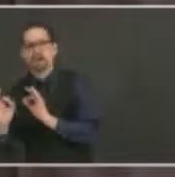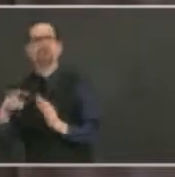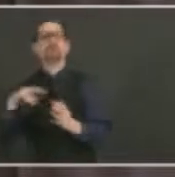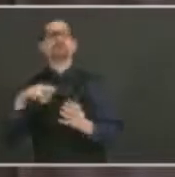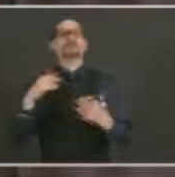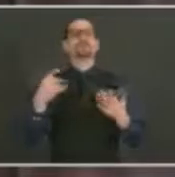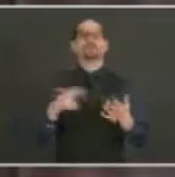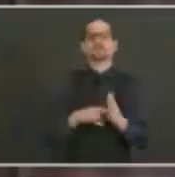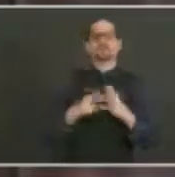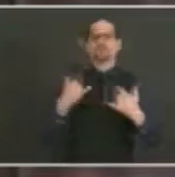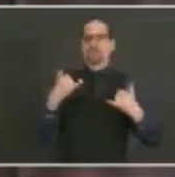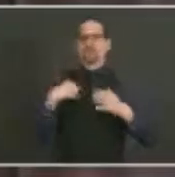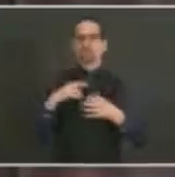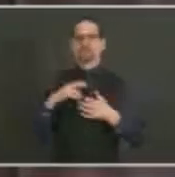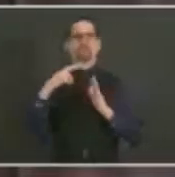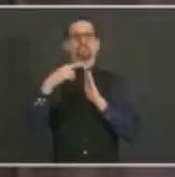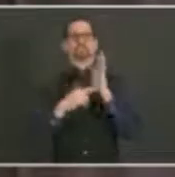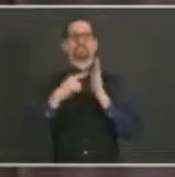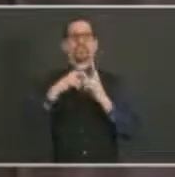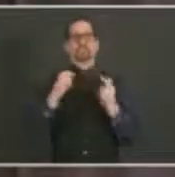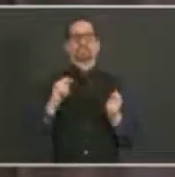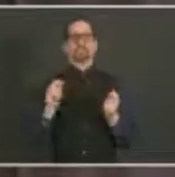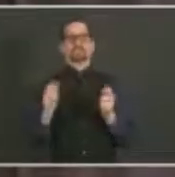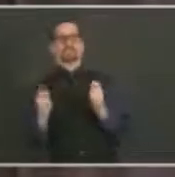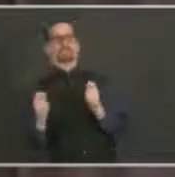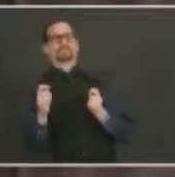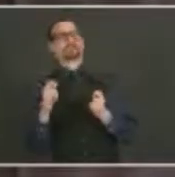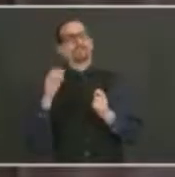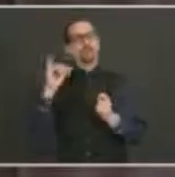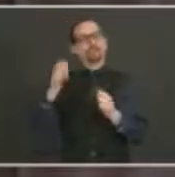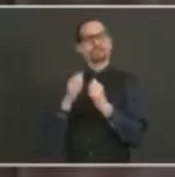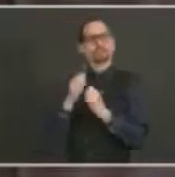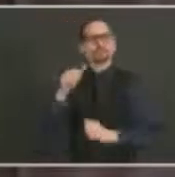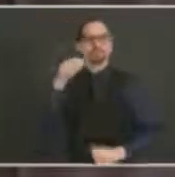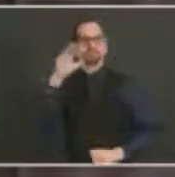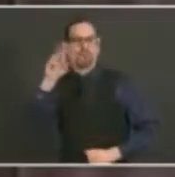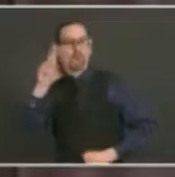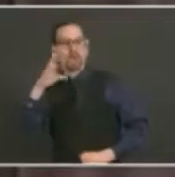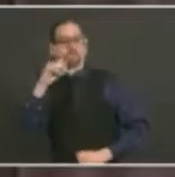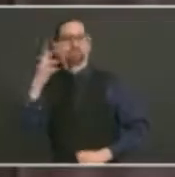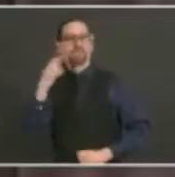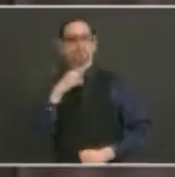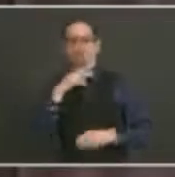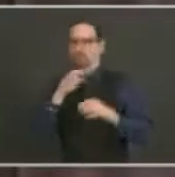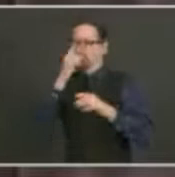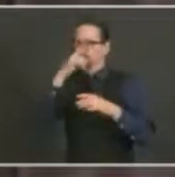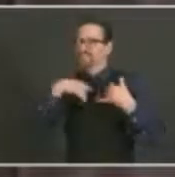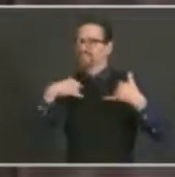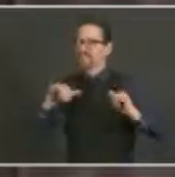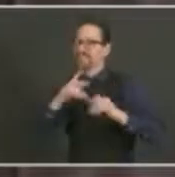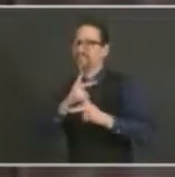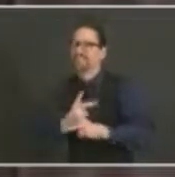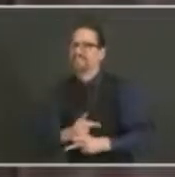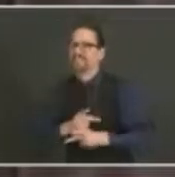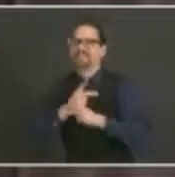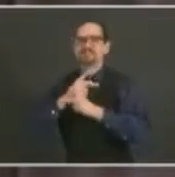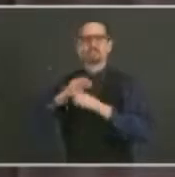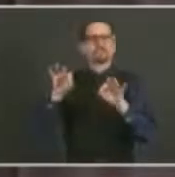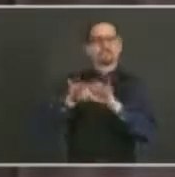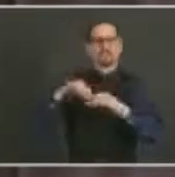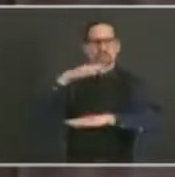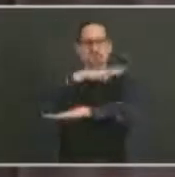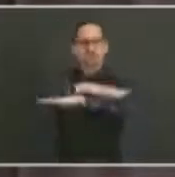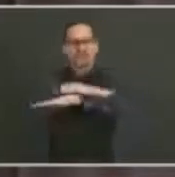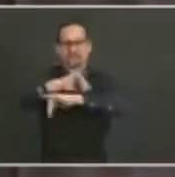how still extremely cautious we are in making sure that tables are still 6 feet apart,